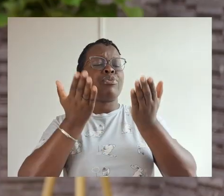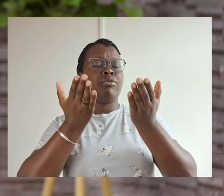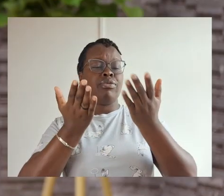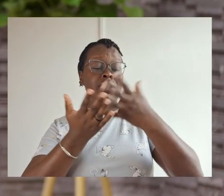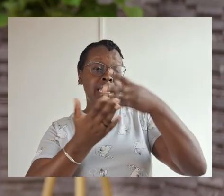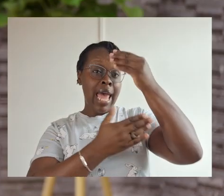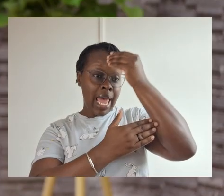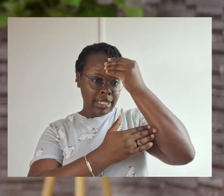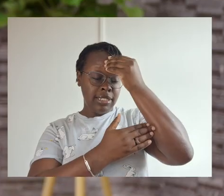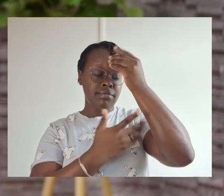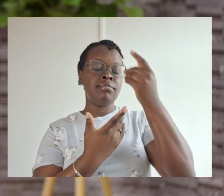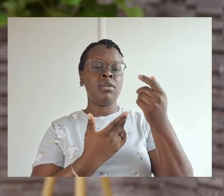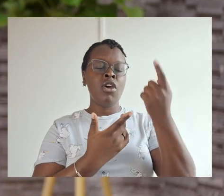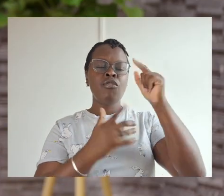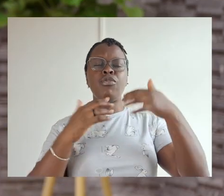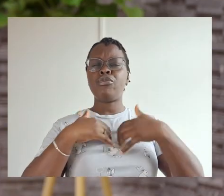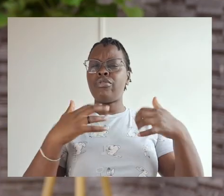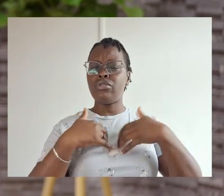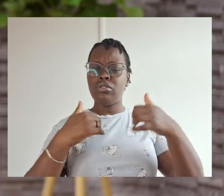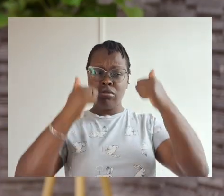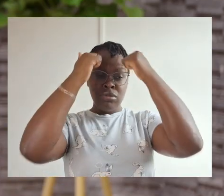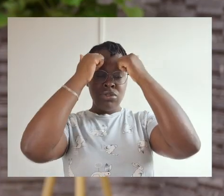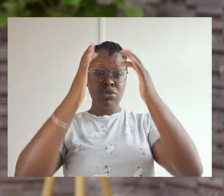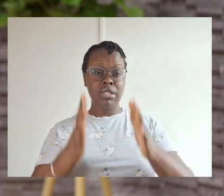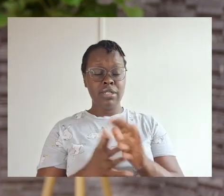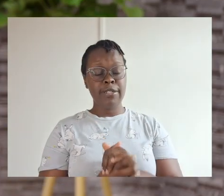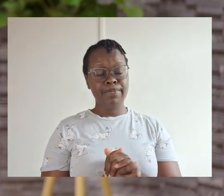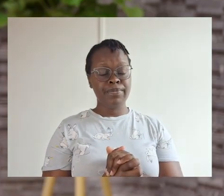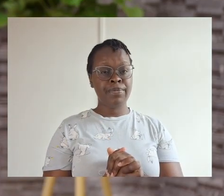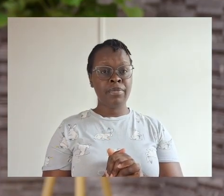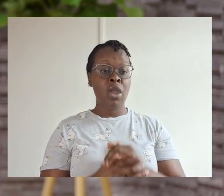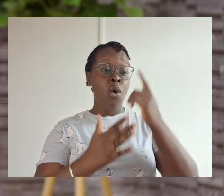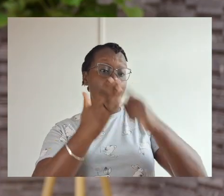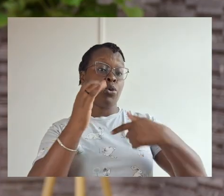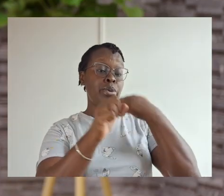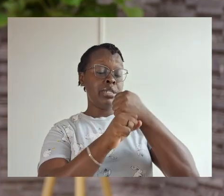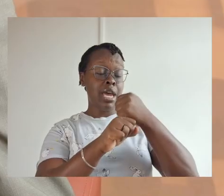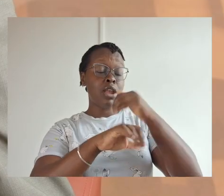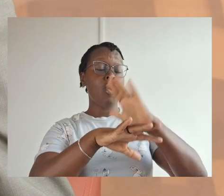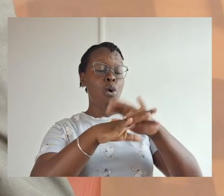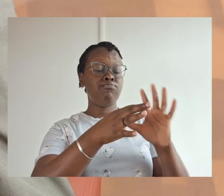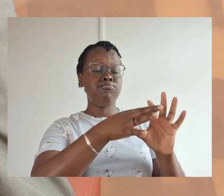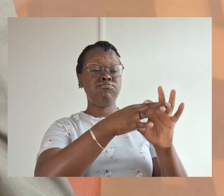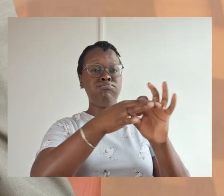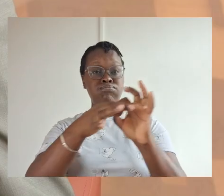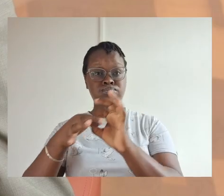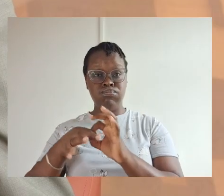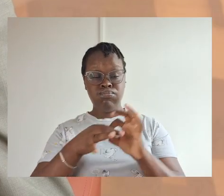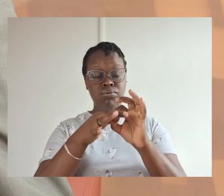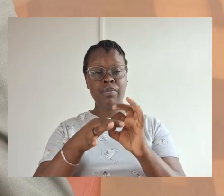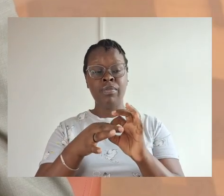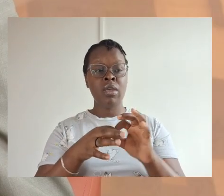the learning outcome for refugee learners in the program that you're running? What we have done on collaboration is